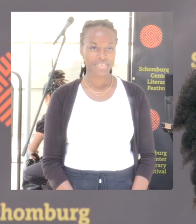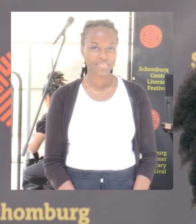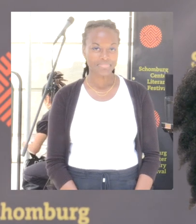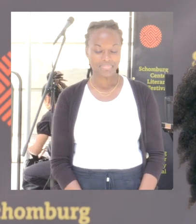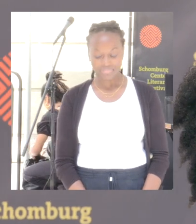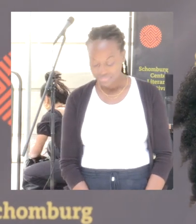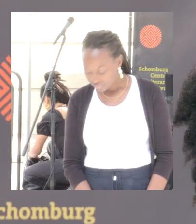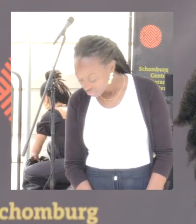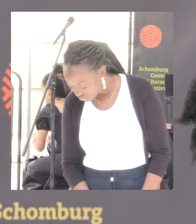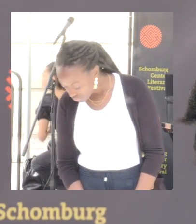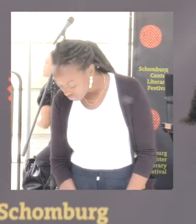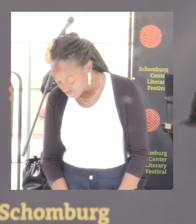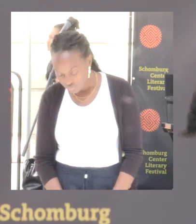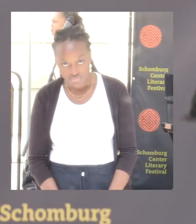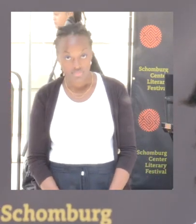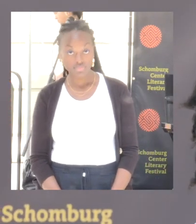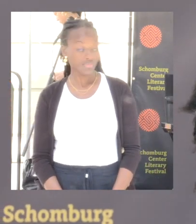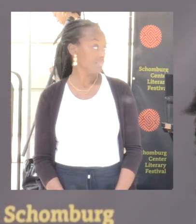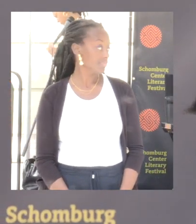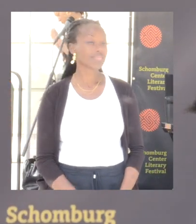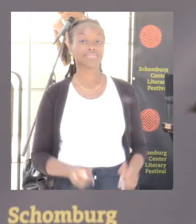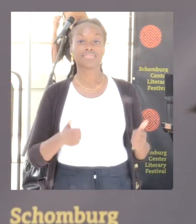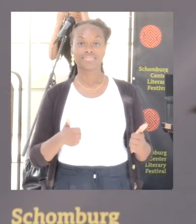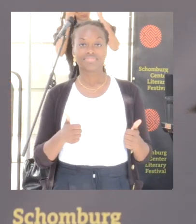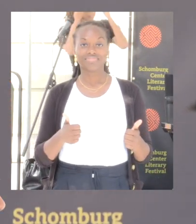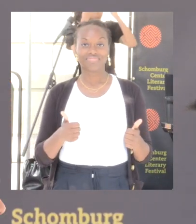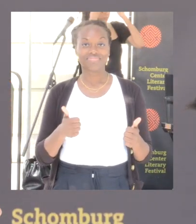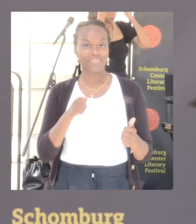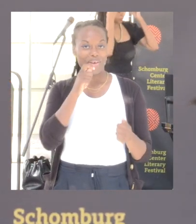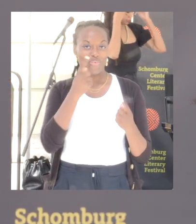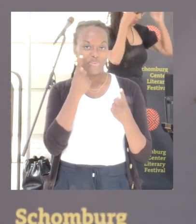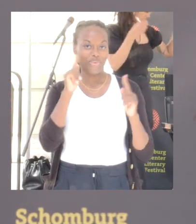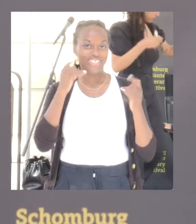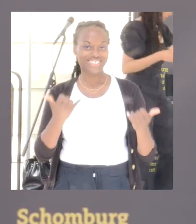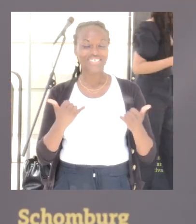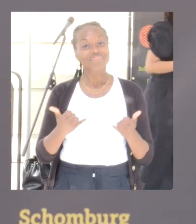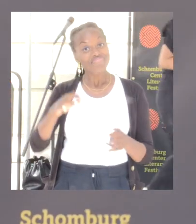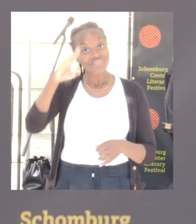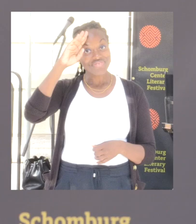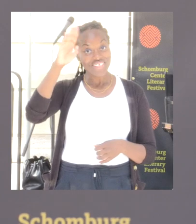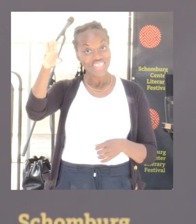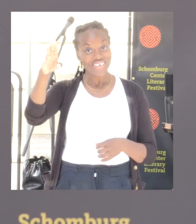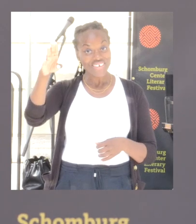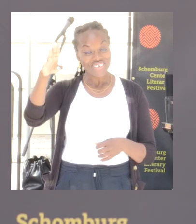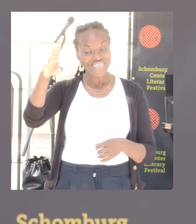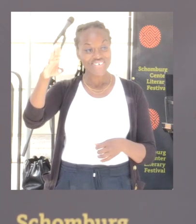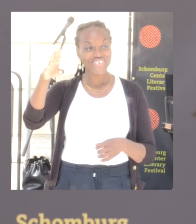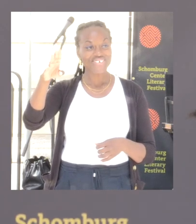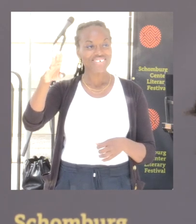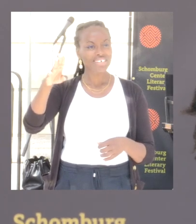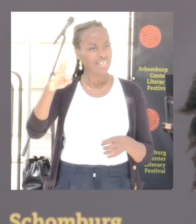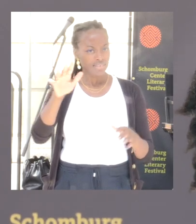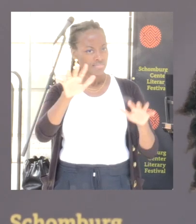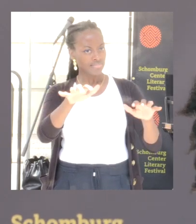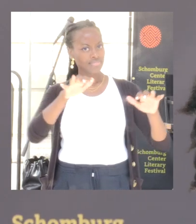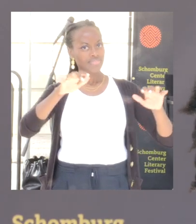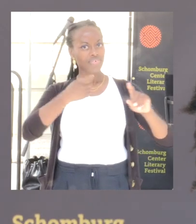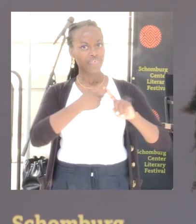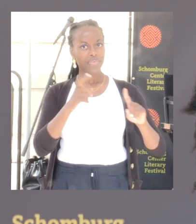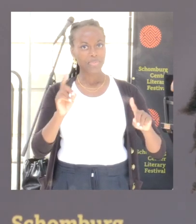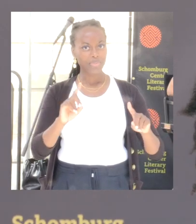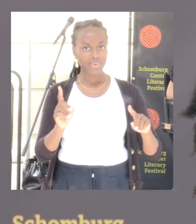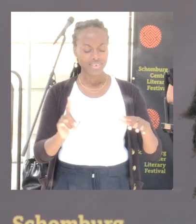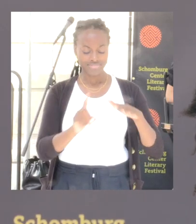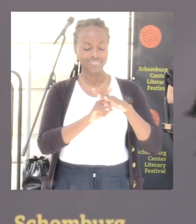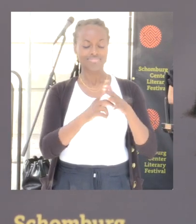Oh, hello. Well, hello there. Where did you all come from? Thank you all for being here. I'm Novella Ford. I'm the Associate